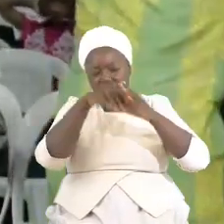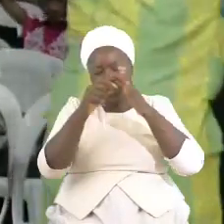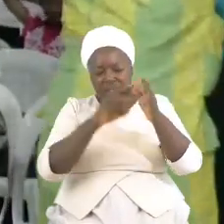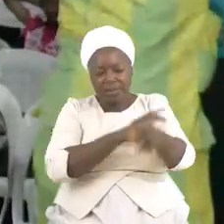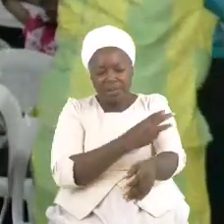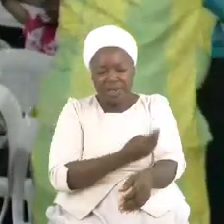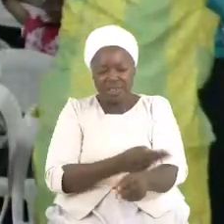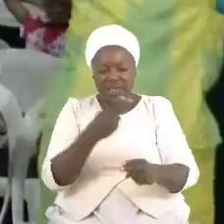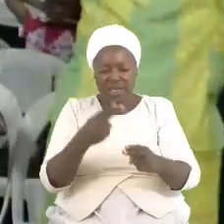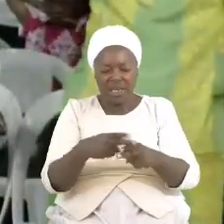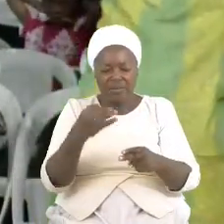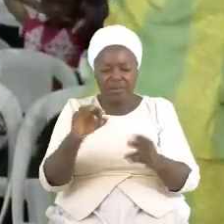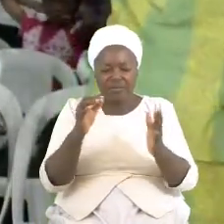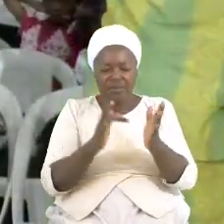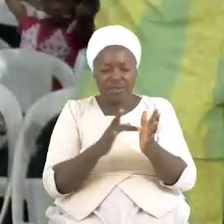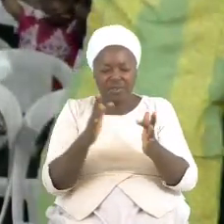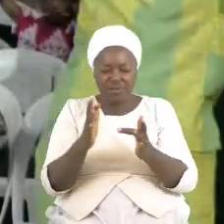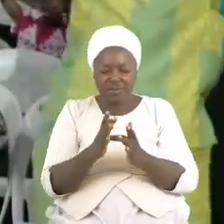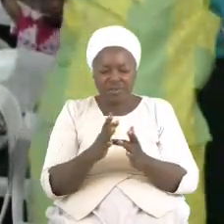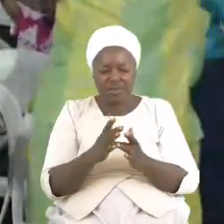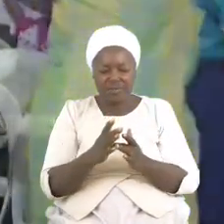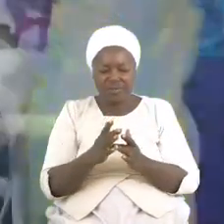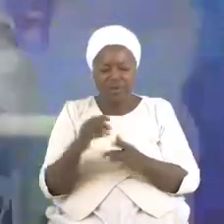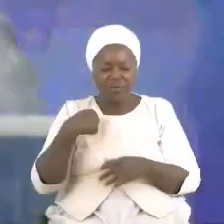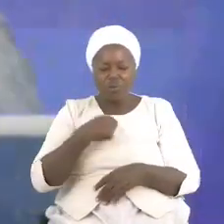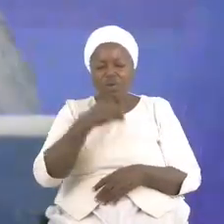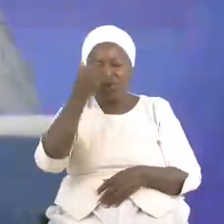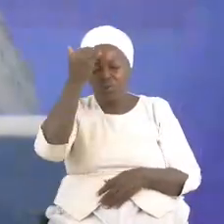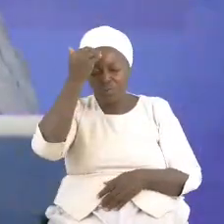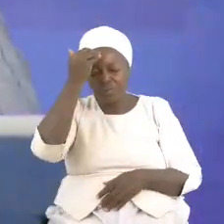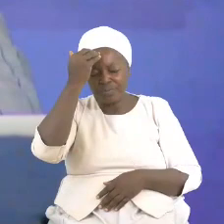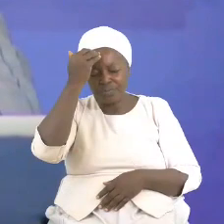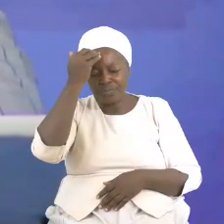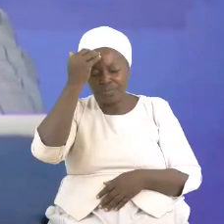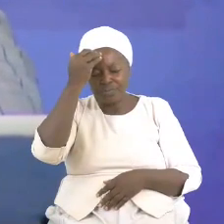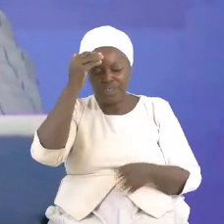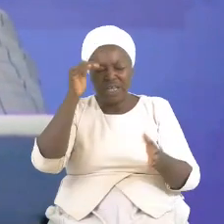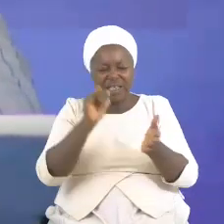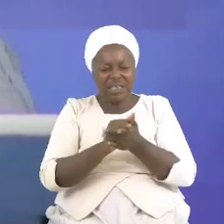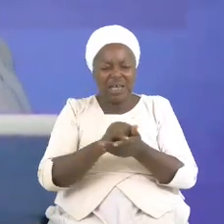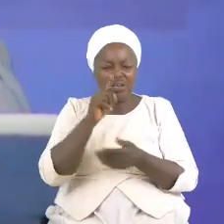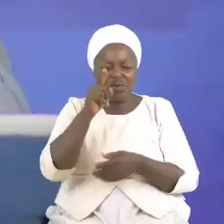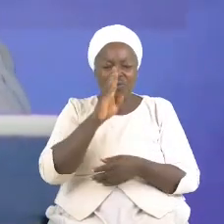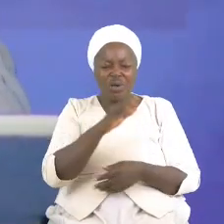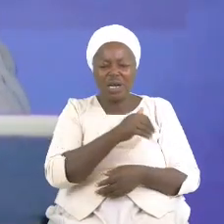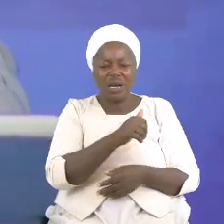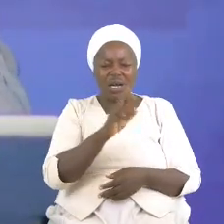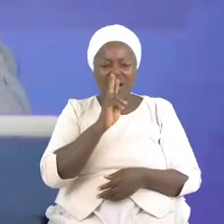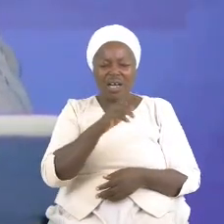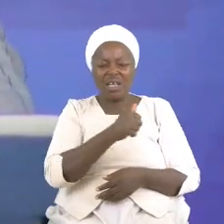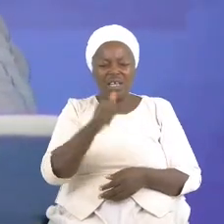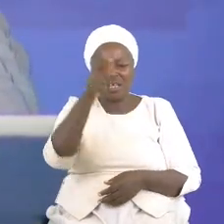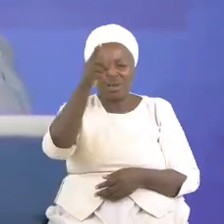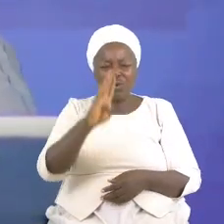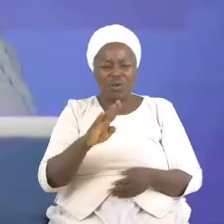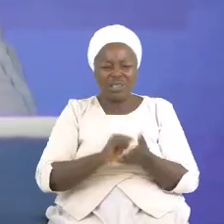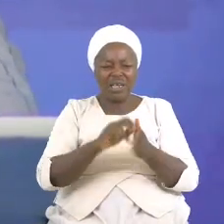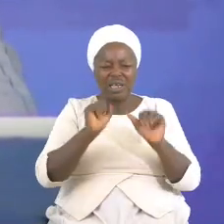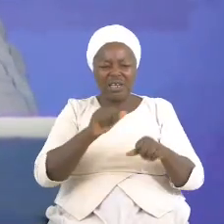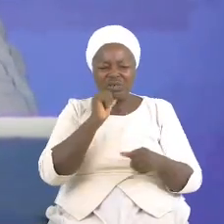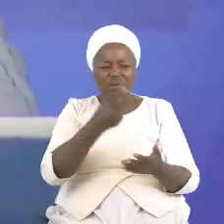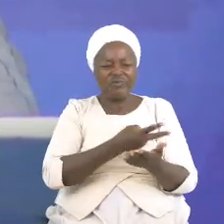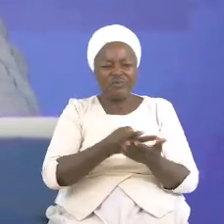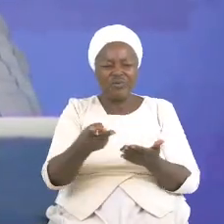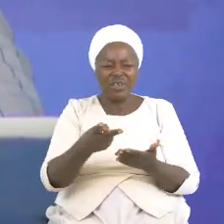Jesus, amen. We know that you are a God that cannot fail. You